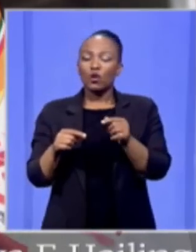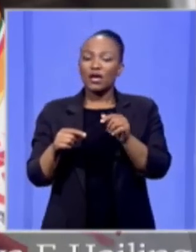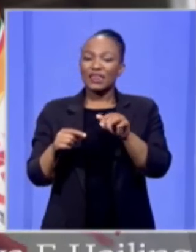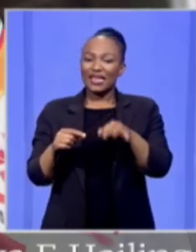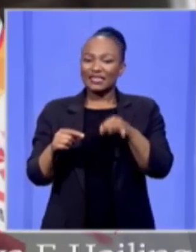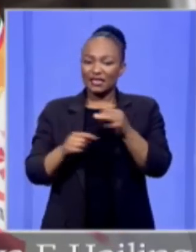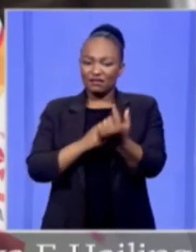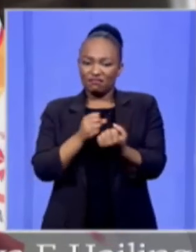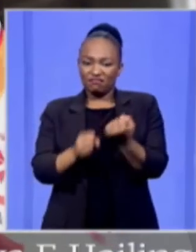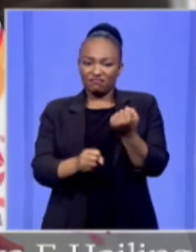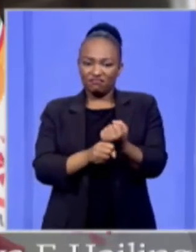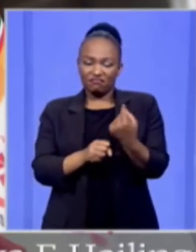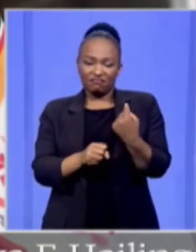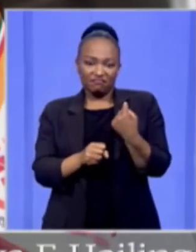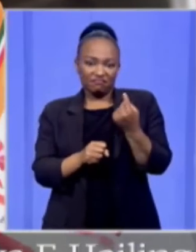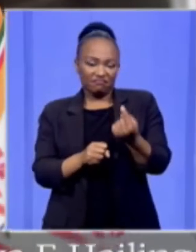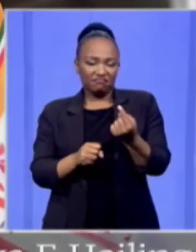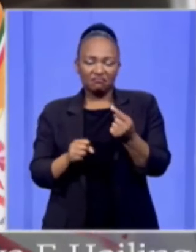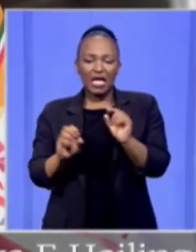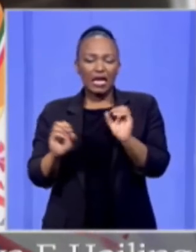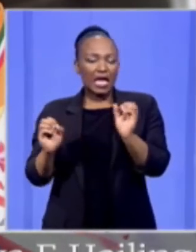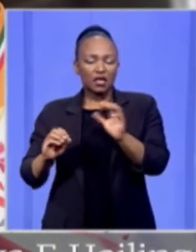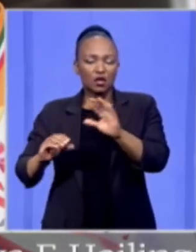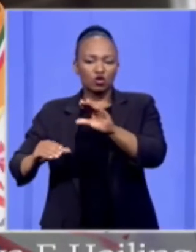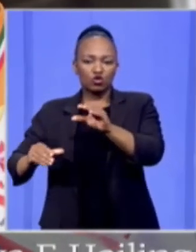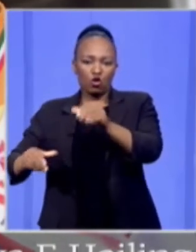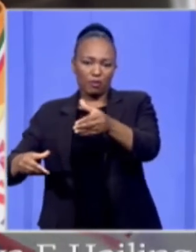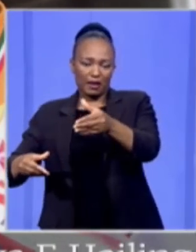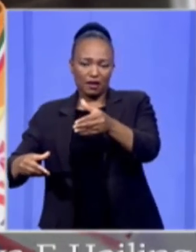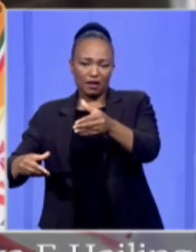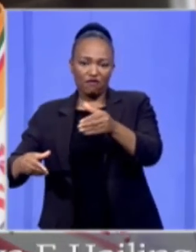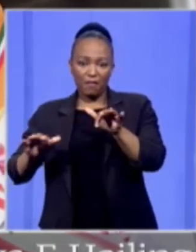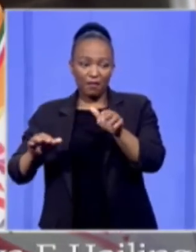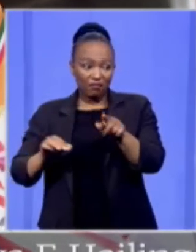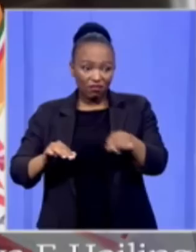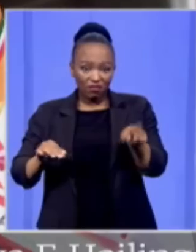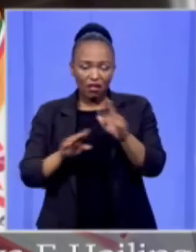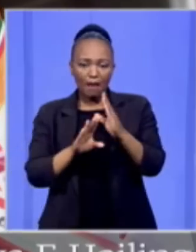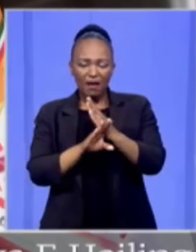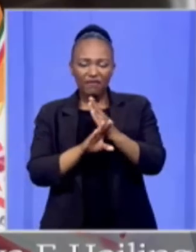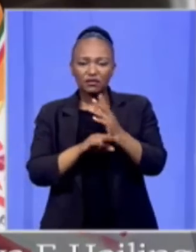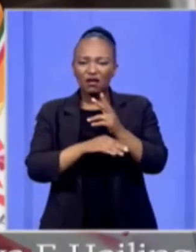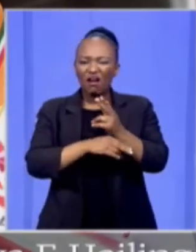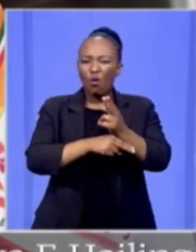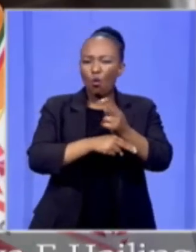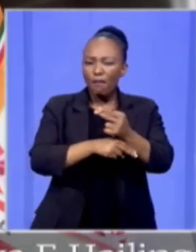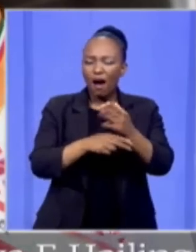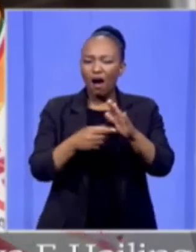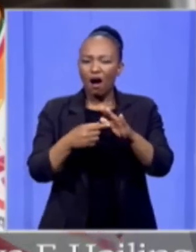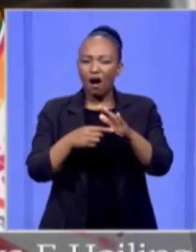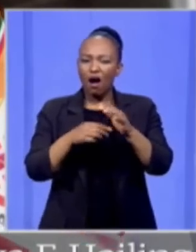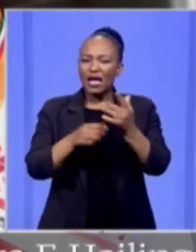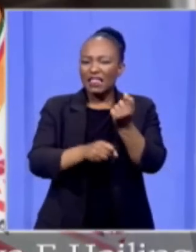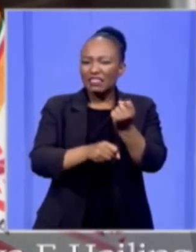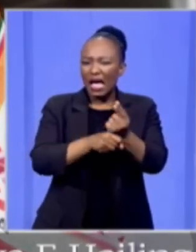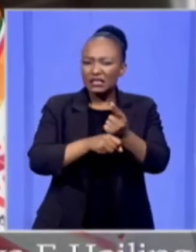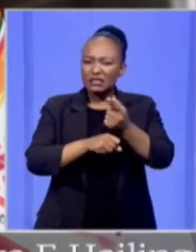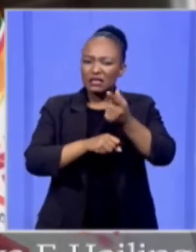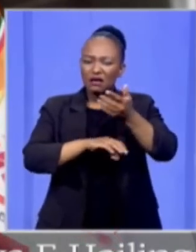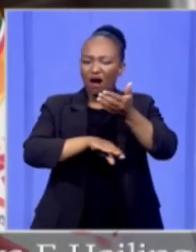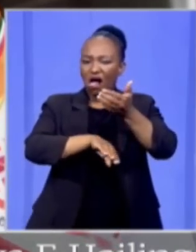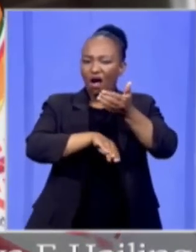go sena le tokomane epe e batho ba ba e-hailing ba e tshotseng. Mme fela ba ira madi a mantsi madi a wa ba